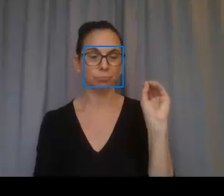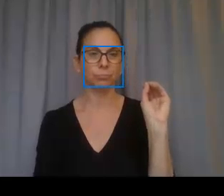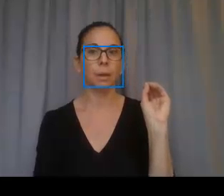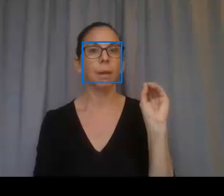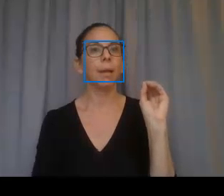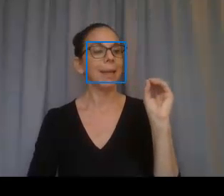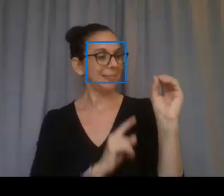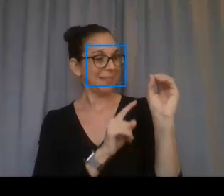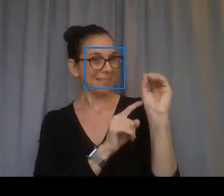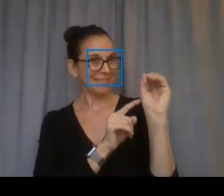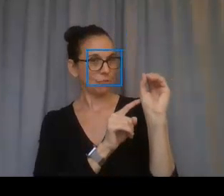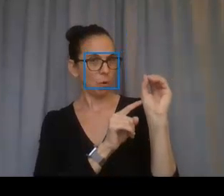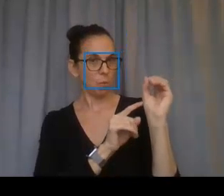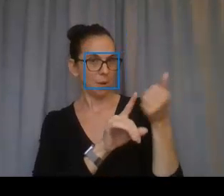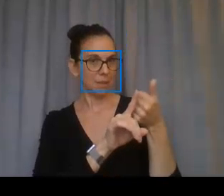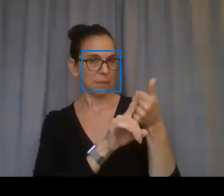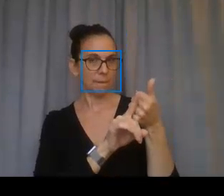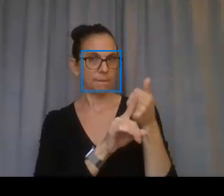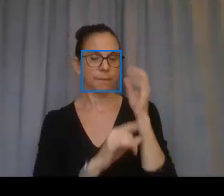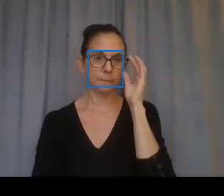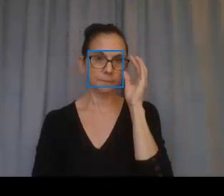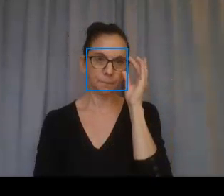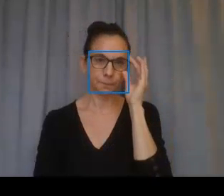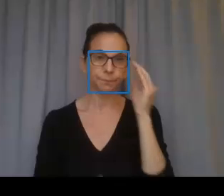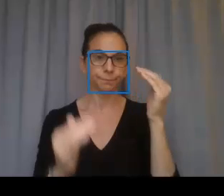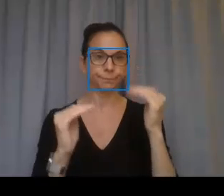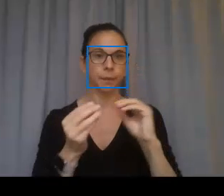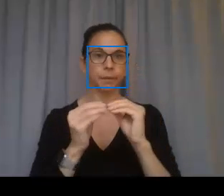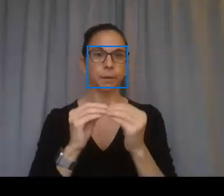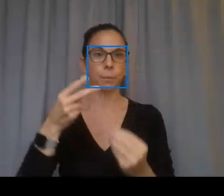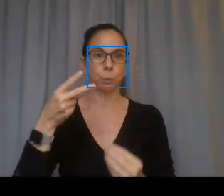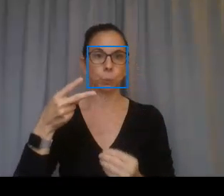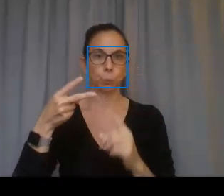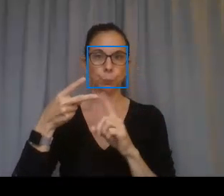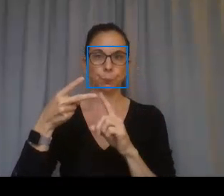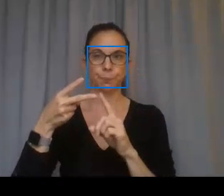it's the 0 itself. So let's move on to rule number 2.